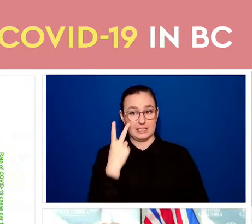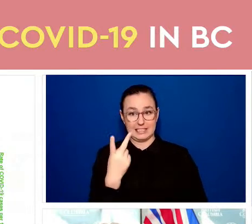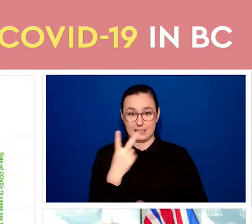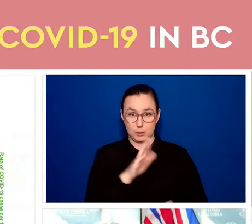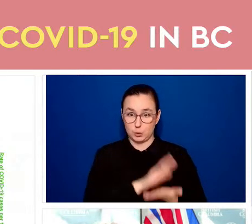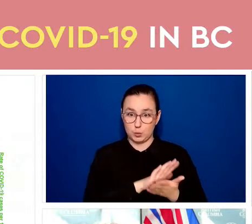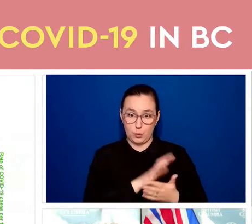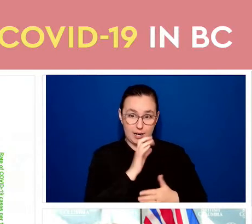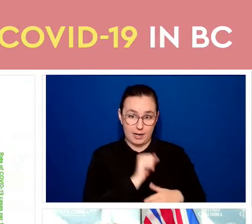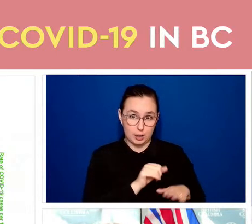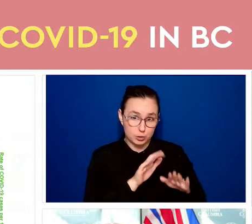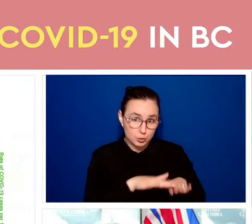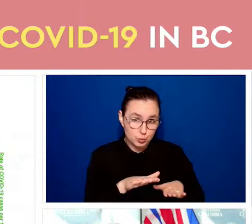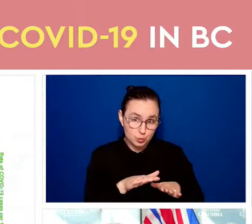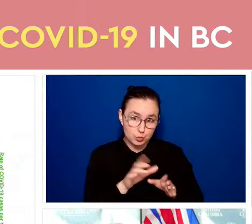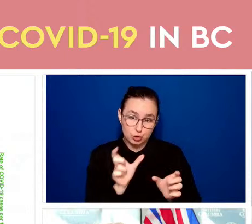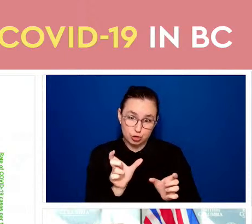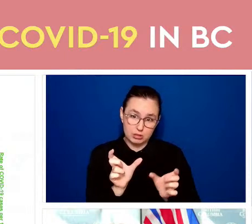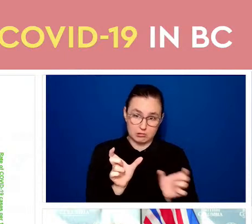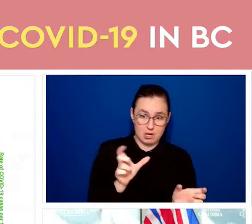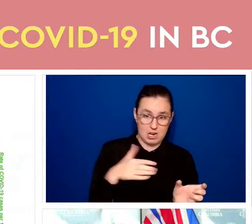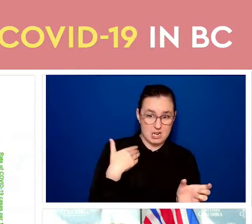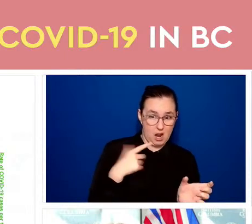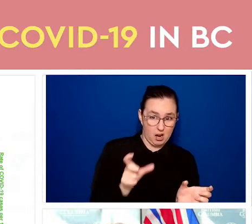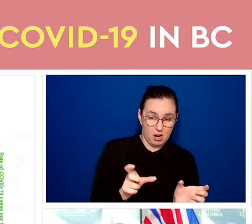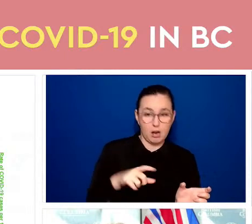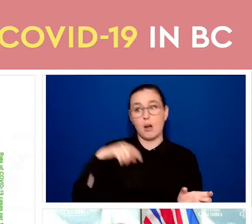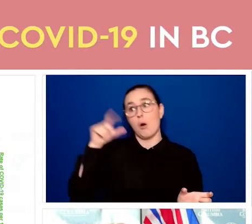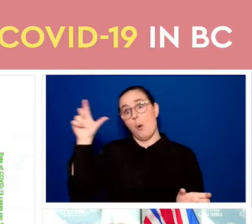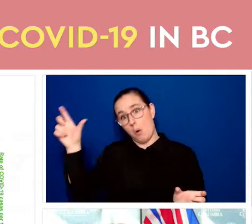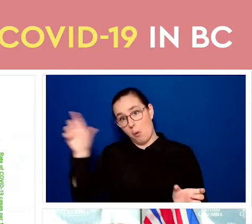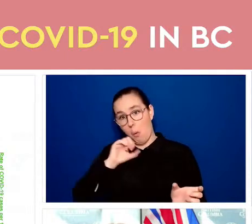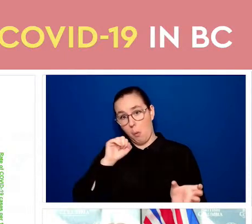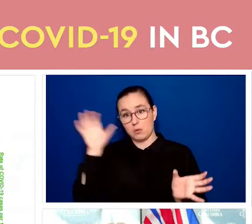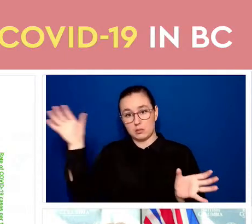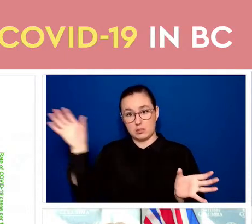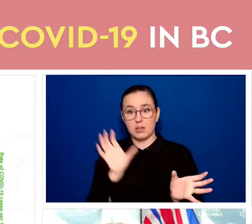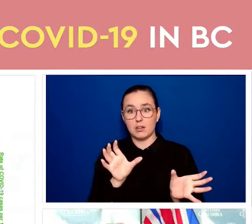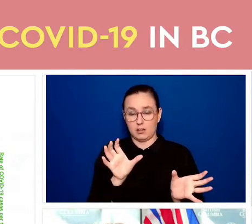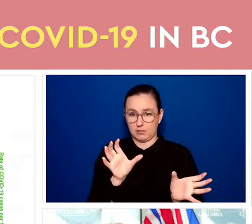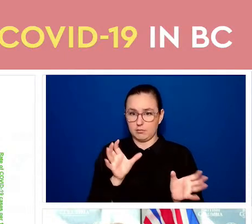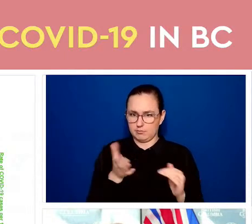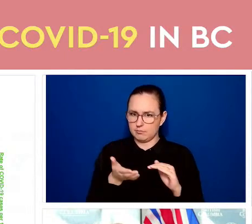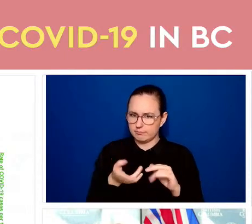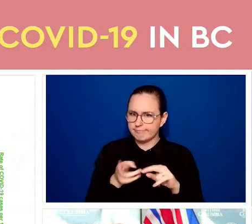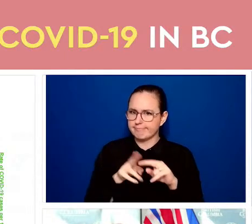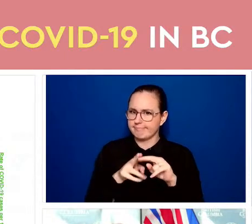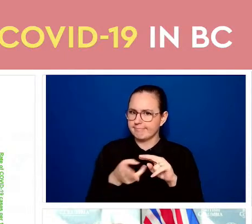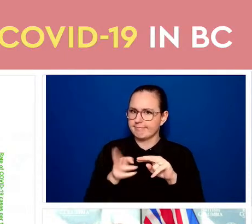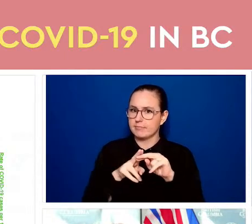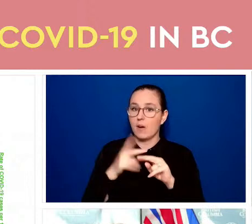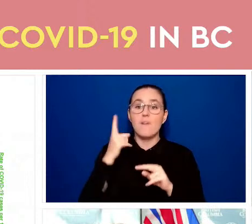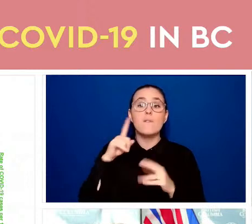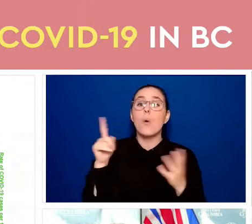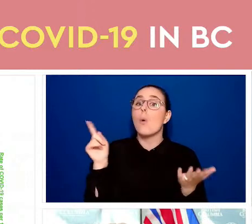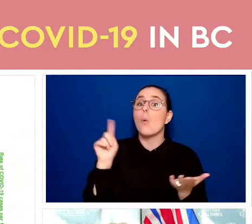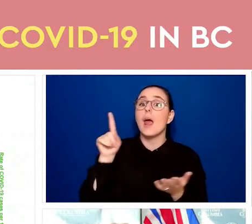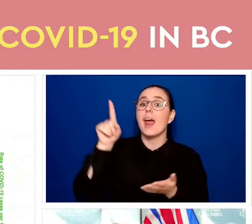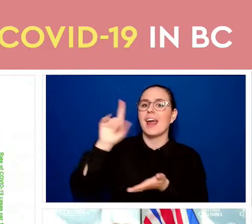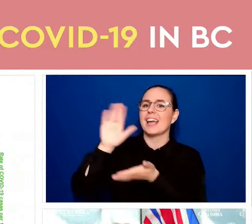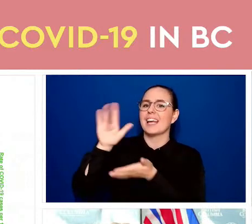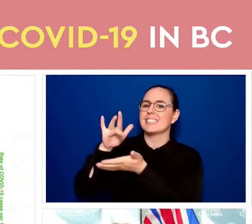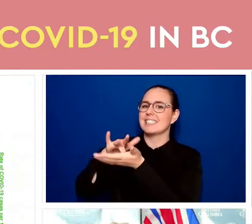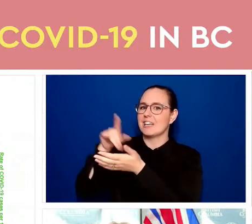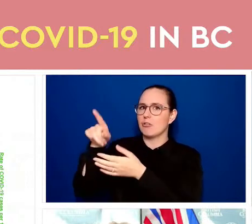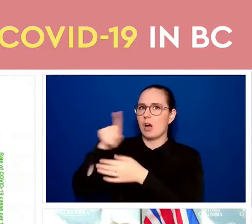in younger children and older children were increasing prior to school starting in both interior and the northern health regions.